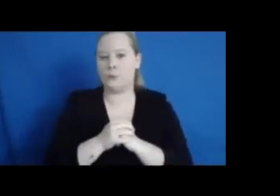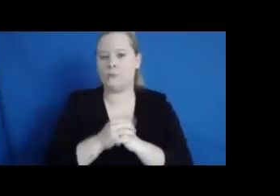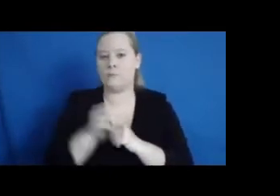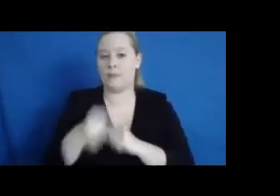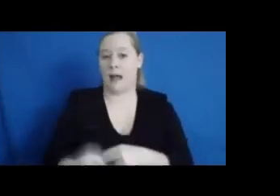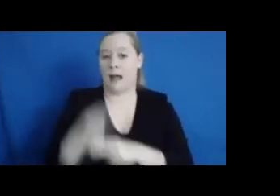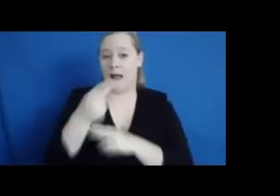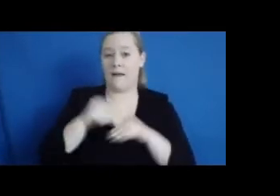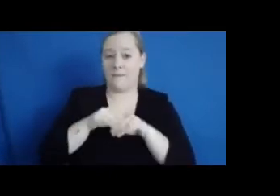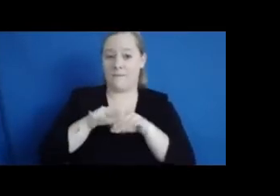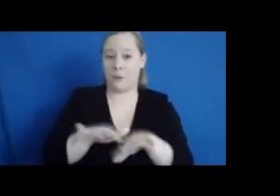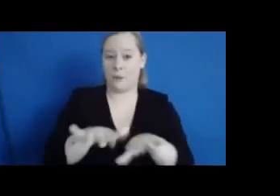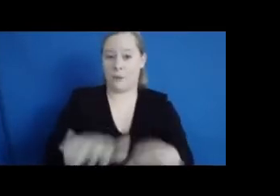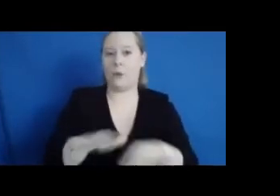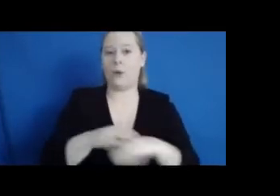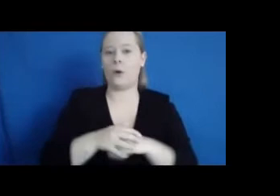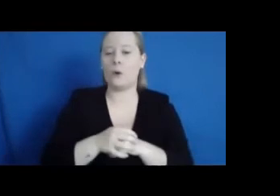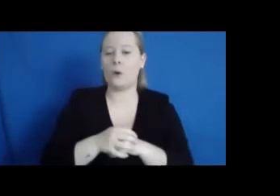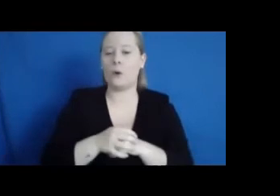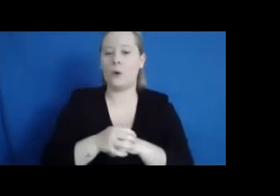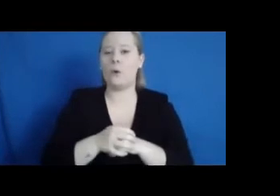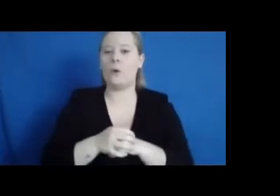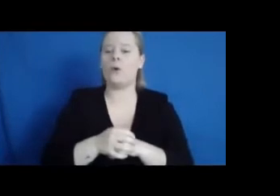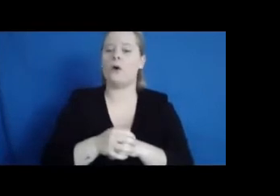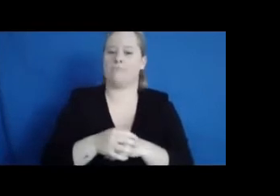are likely remobilizing lead-containing sediment.